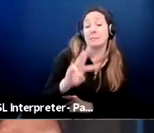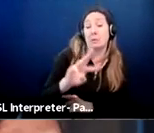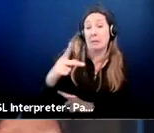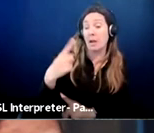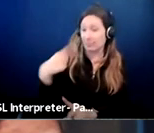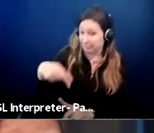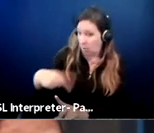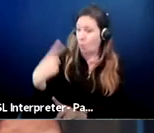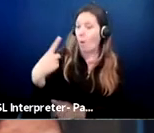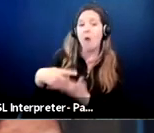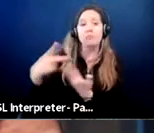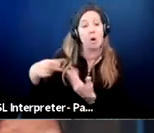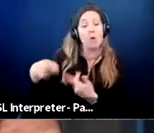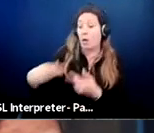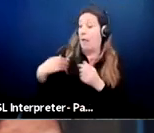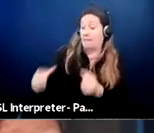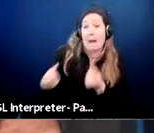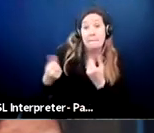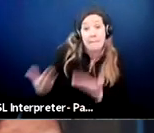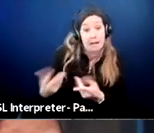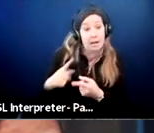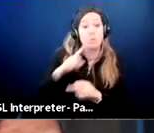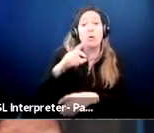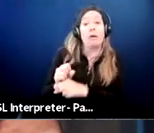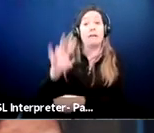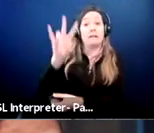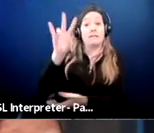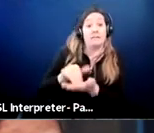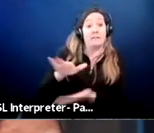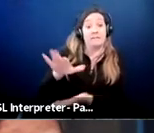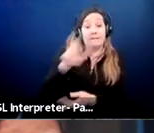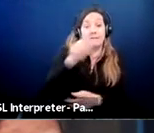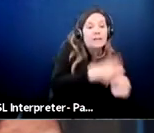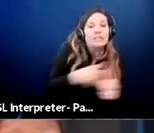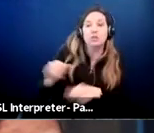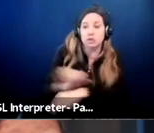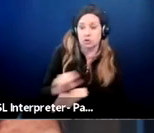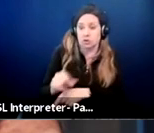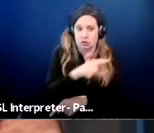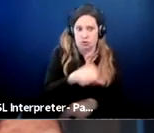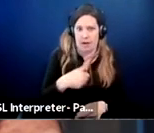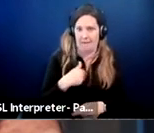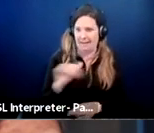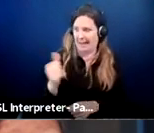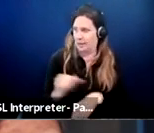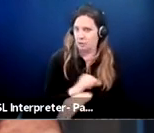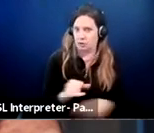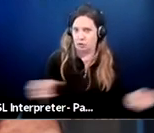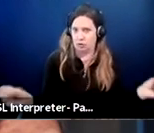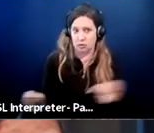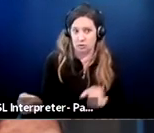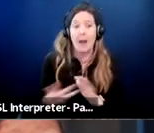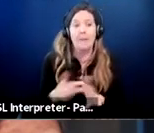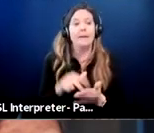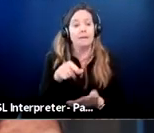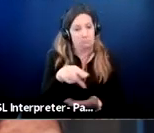where you can have as many as you like, and you can get up to $7,500 an intern. You know, so you can have 10 of those, and that allows you to budget. There's